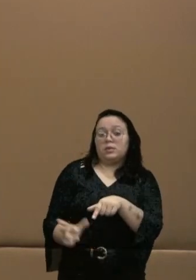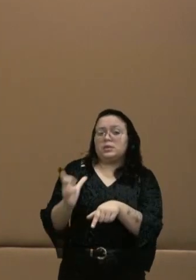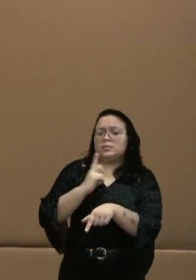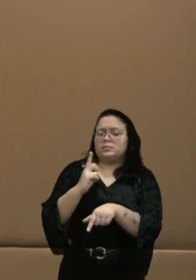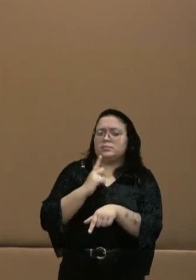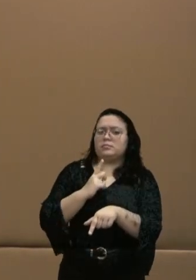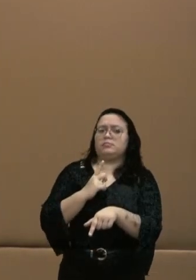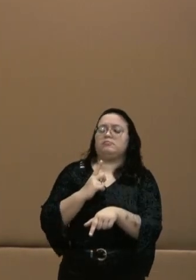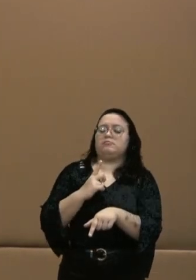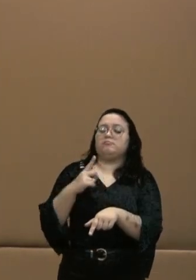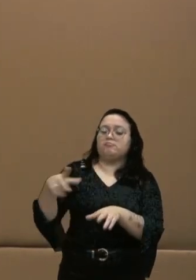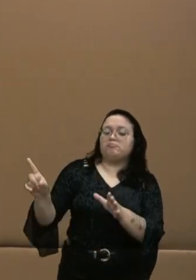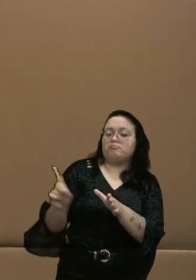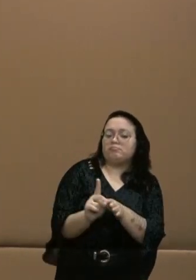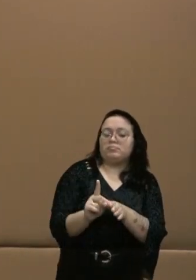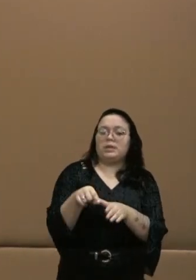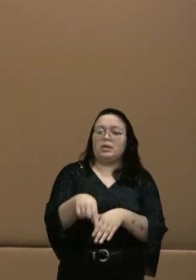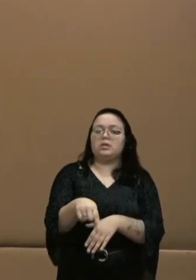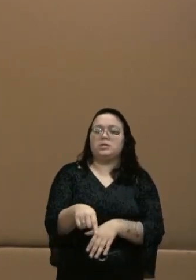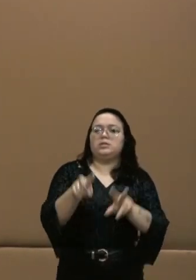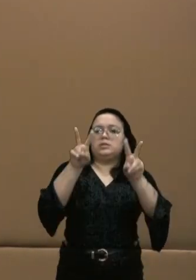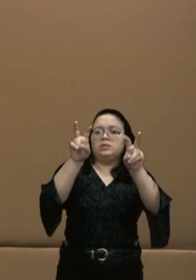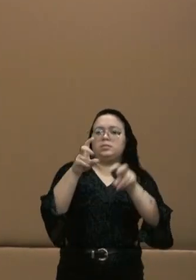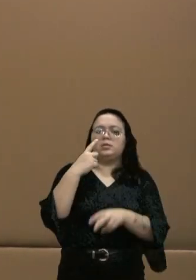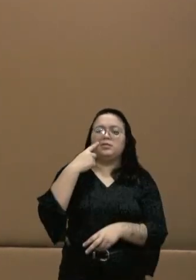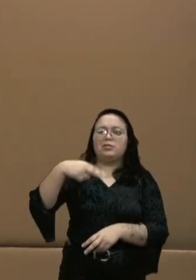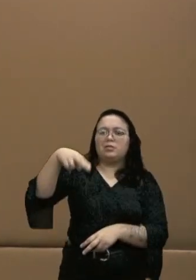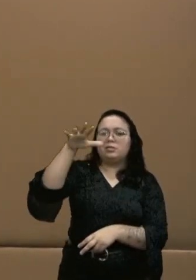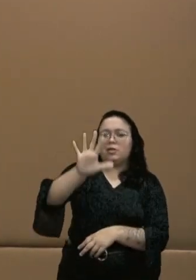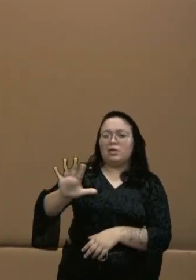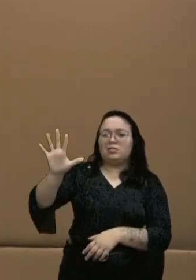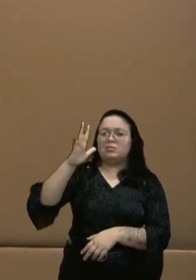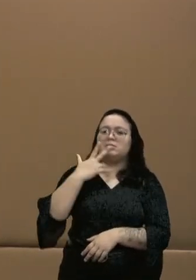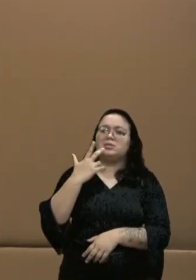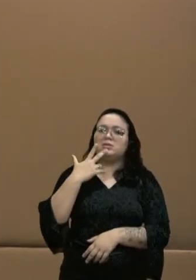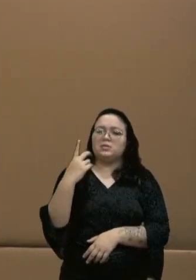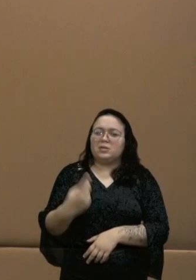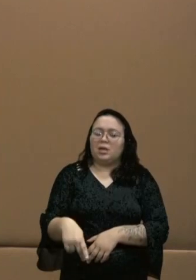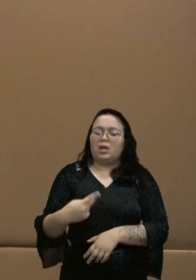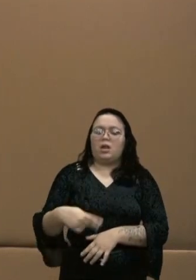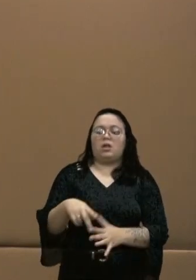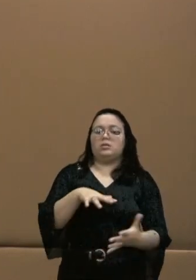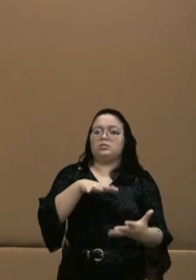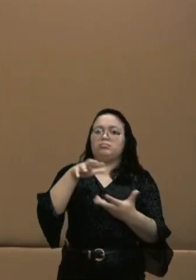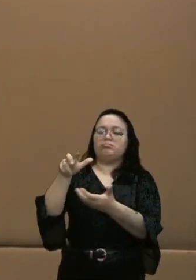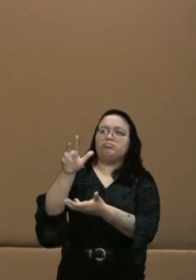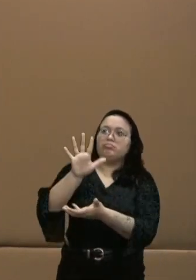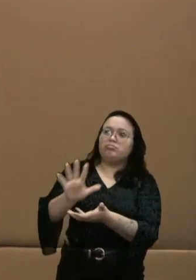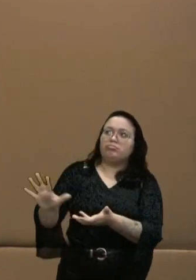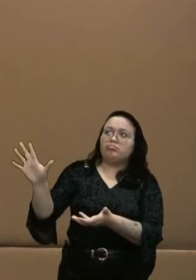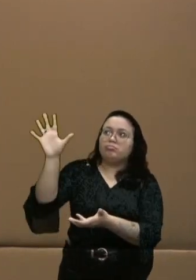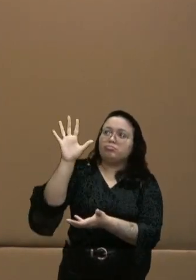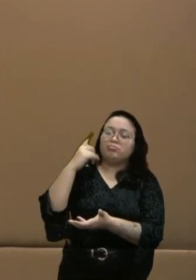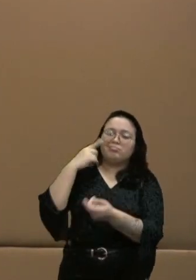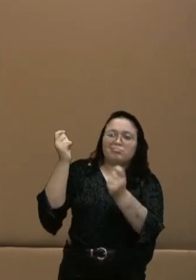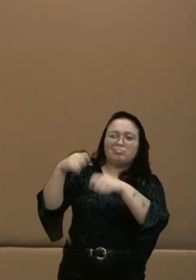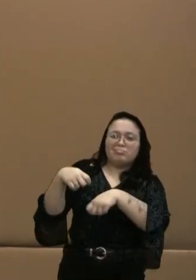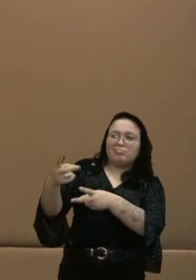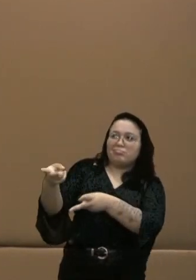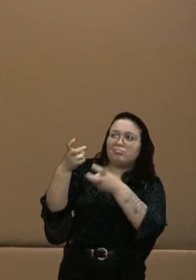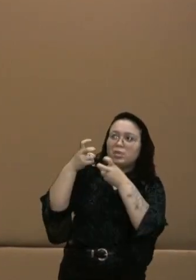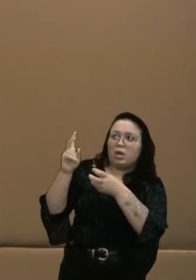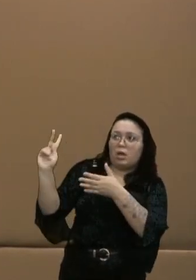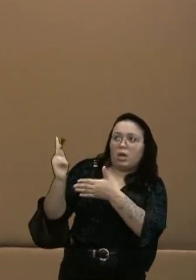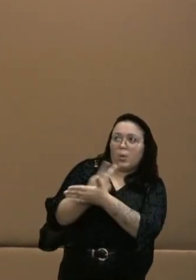coloca nessa questão. Quando a gente olha para positions itself, when we look at the Northeast, o Nordeste em geral, consegue pela